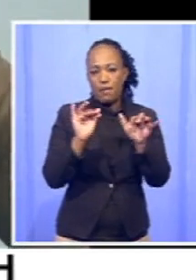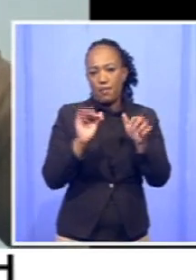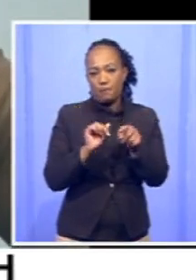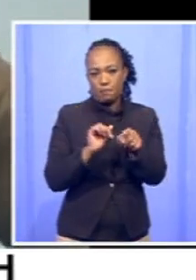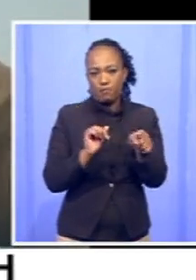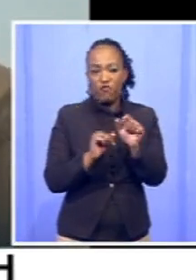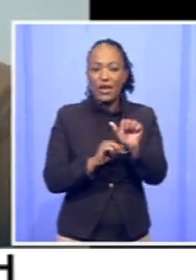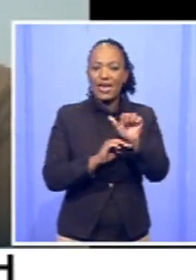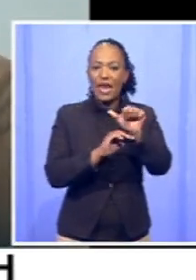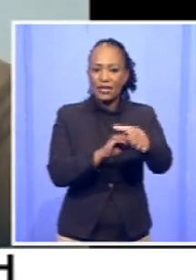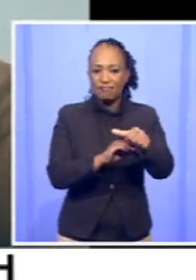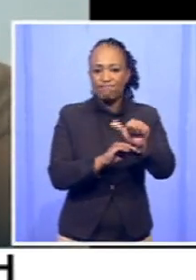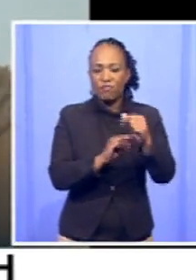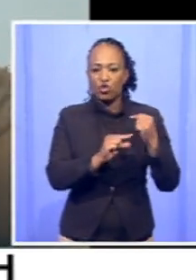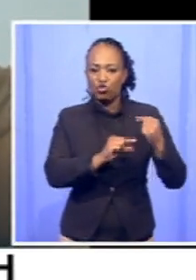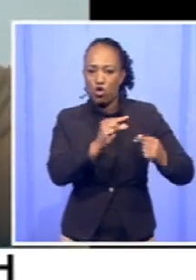next generations as,